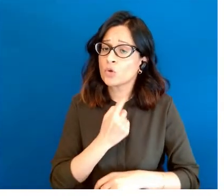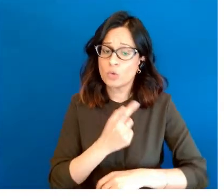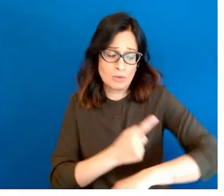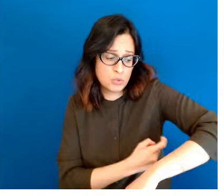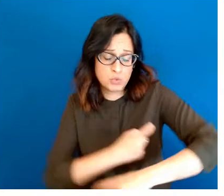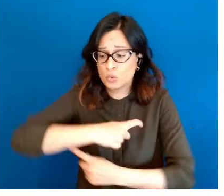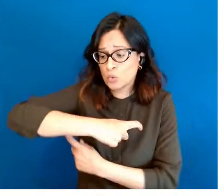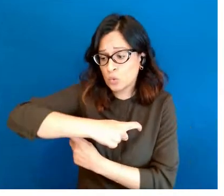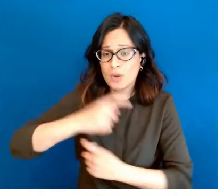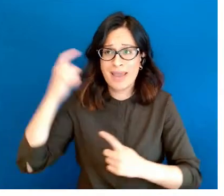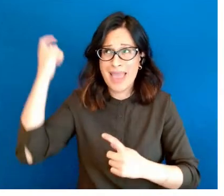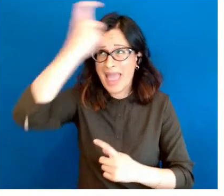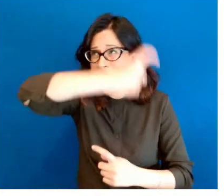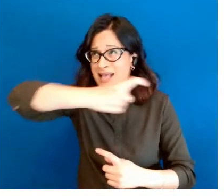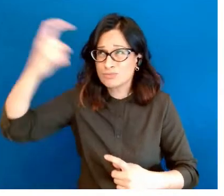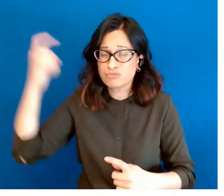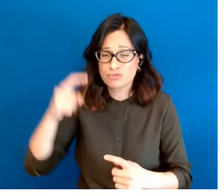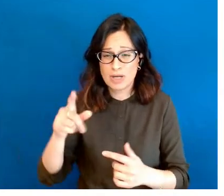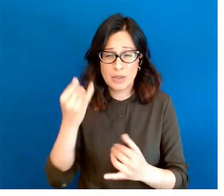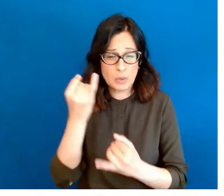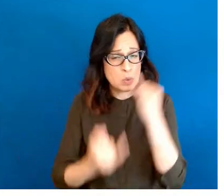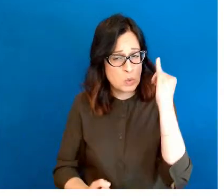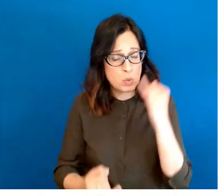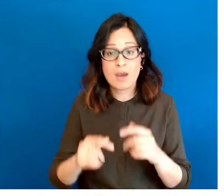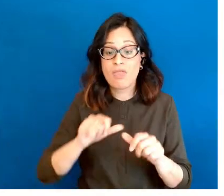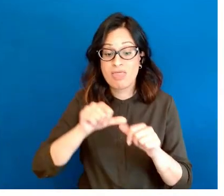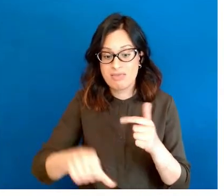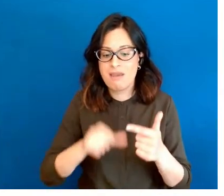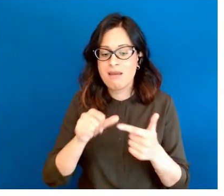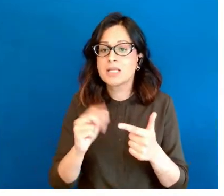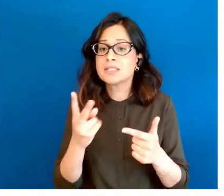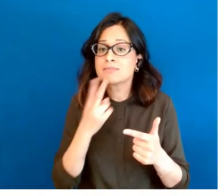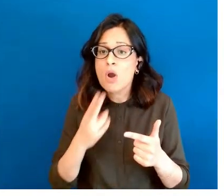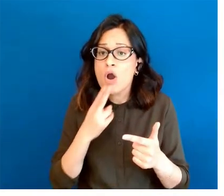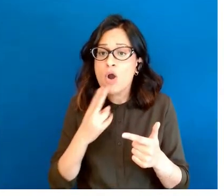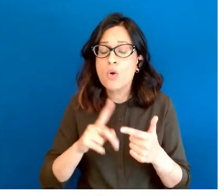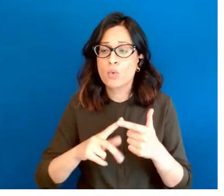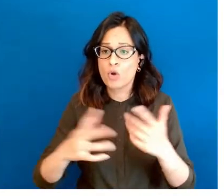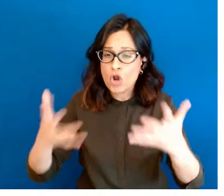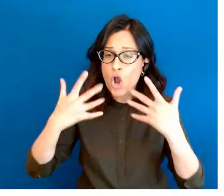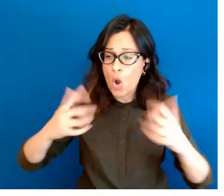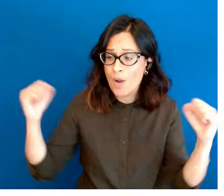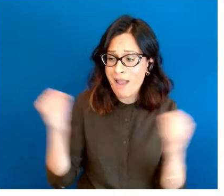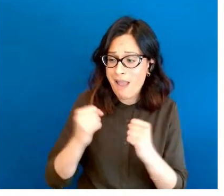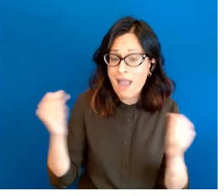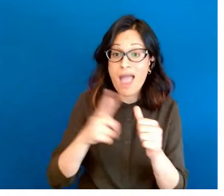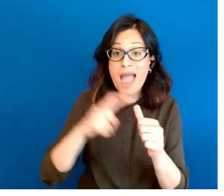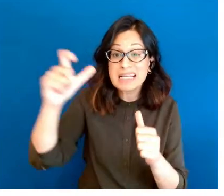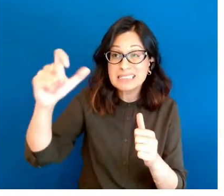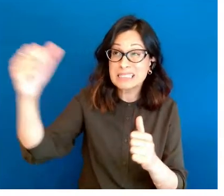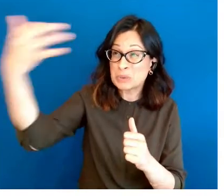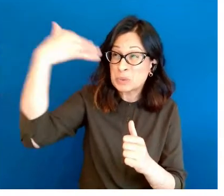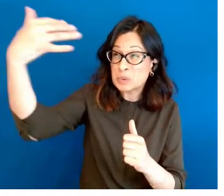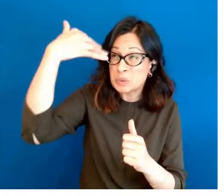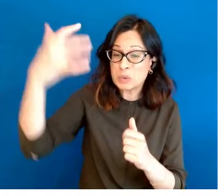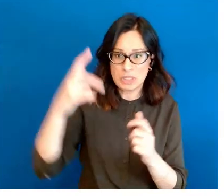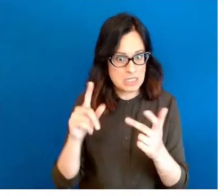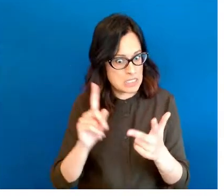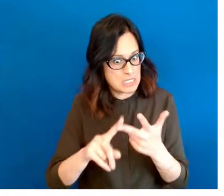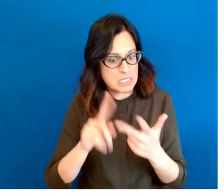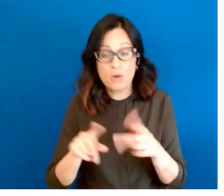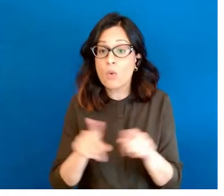are the biggest culprits, followed by cigarette smoke. But cold air and air conditioning do it for a lot of people, as does